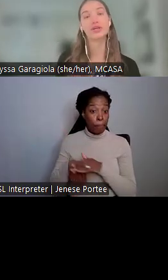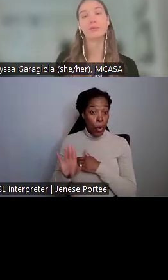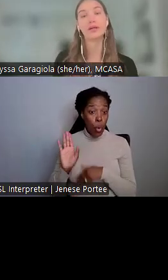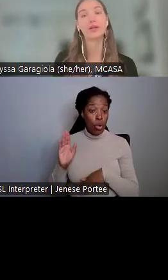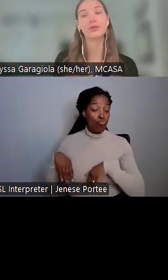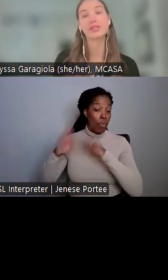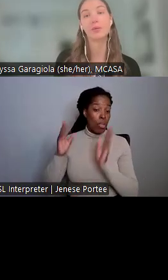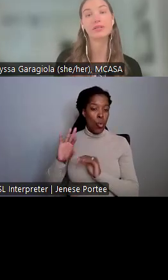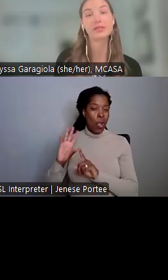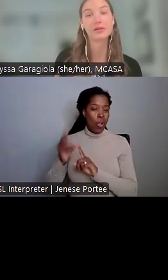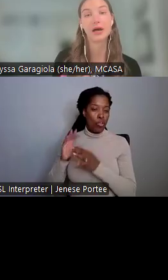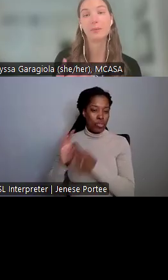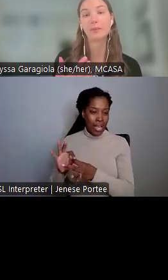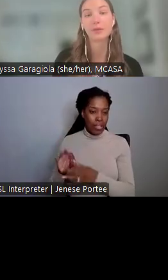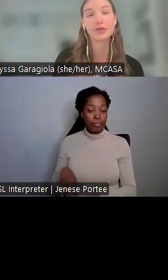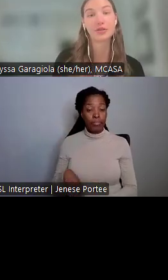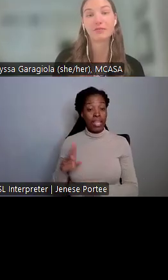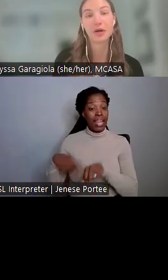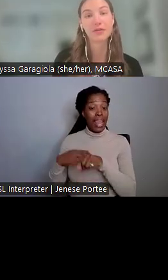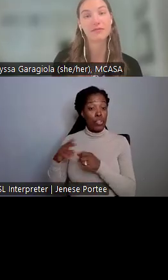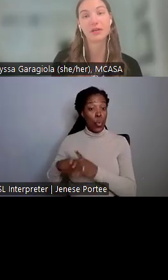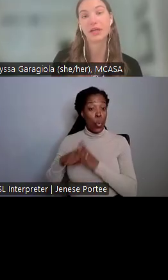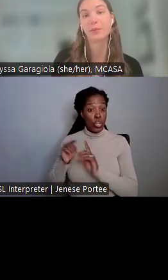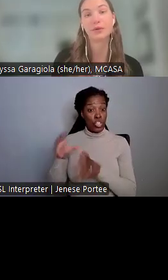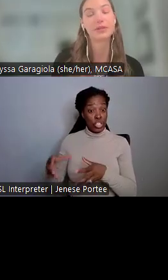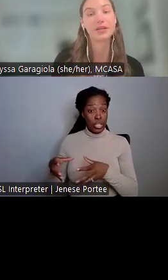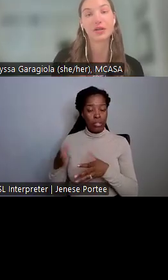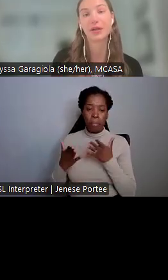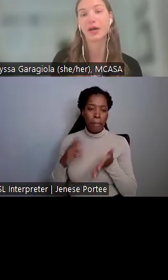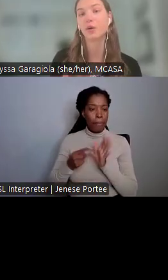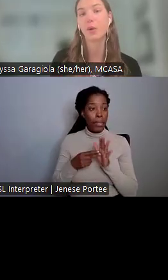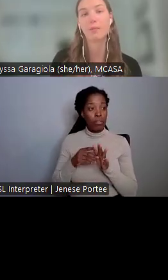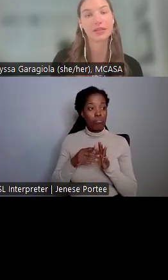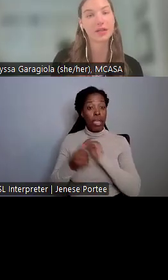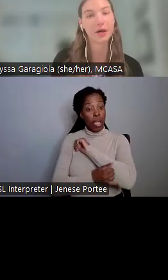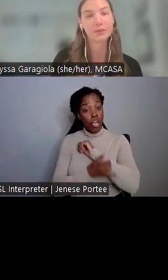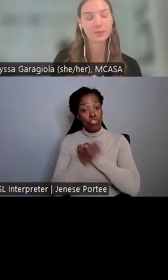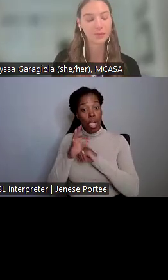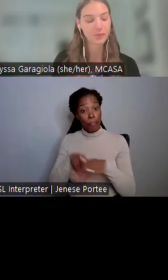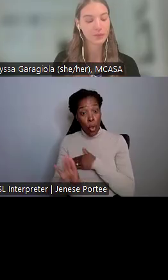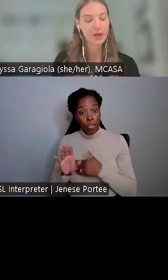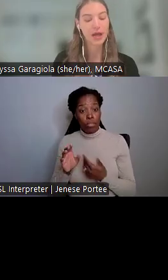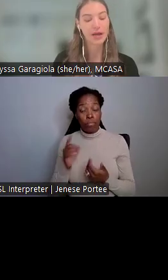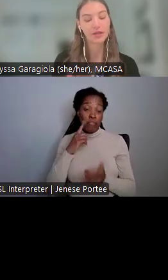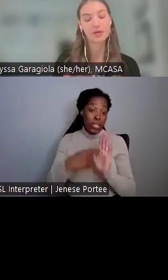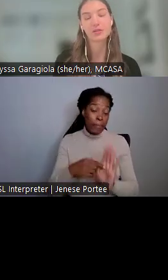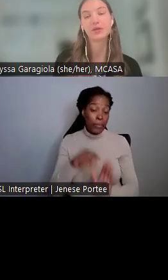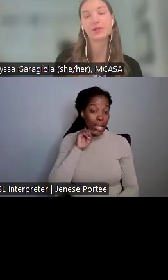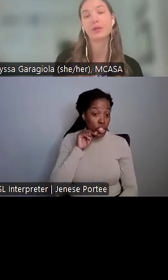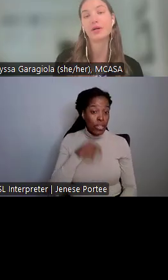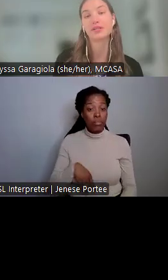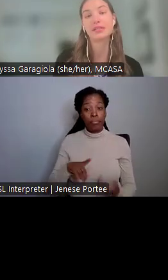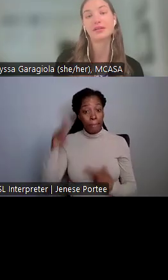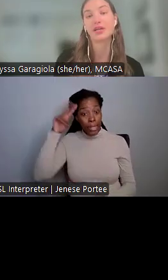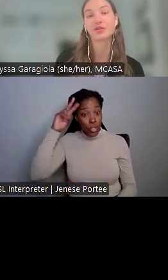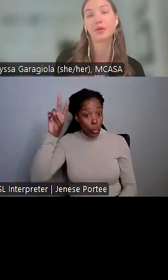National origin may include someone's country of birth, for example, Nigeria or Mexico. And it can also